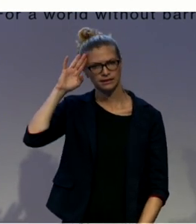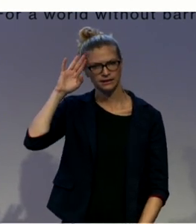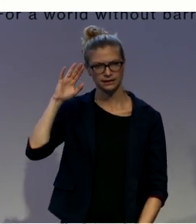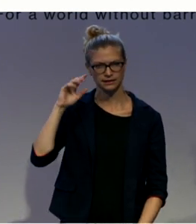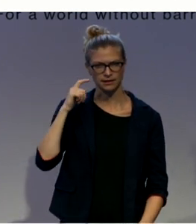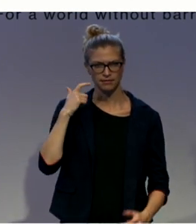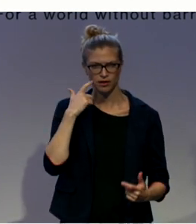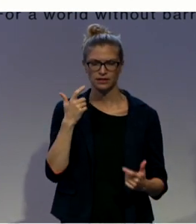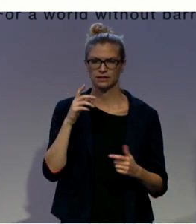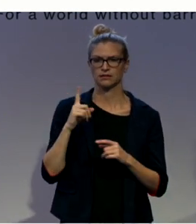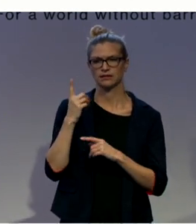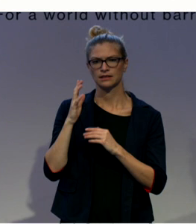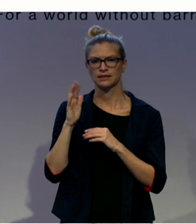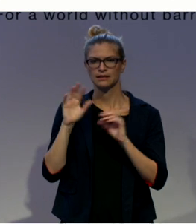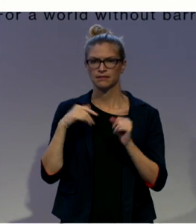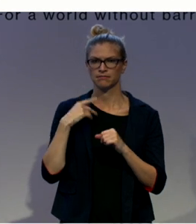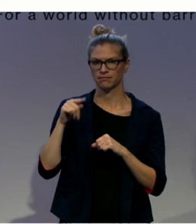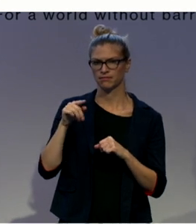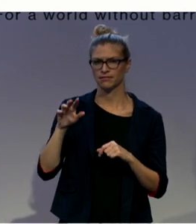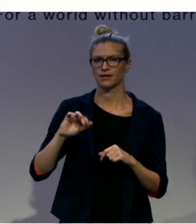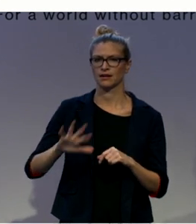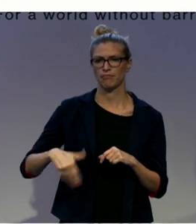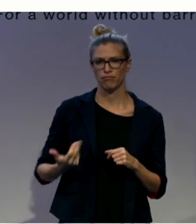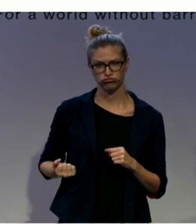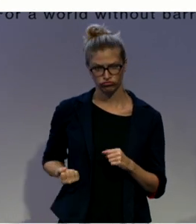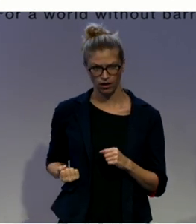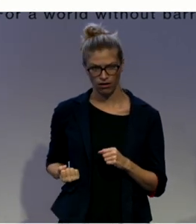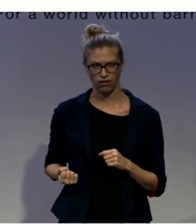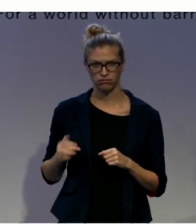in Cambodia. So, it's your turn.